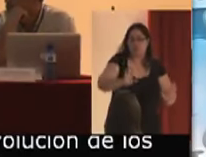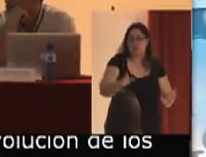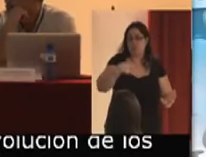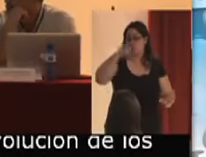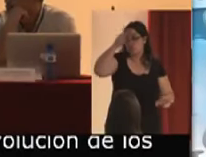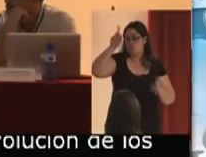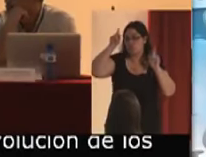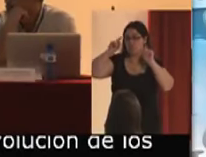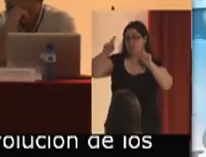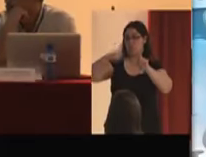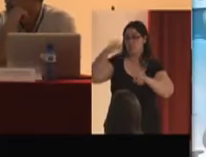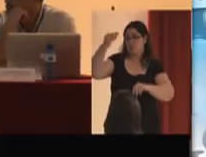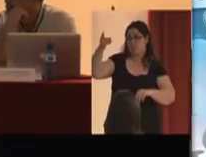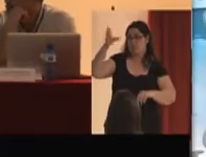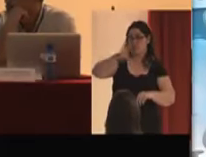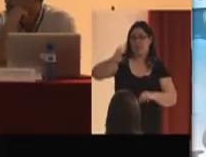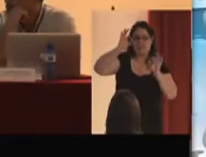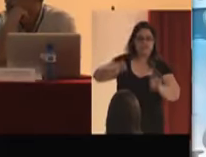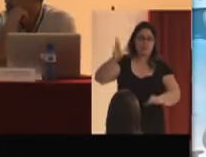is very